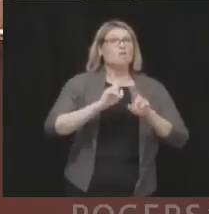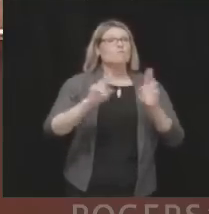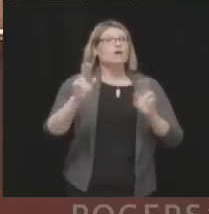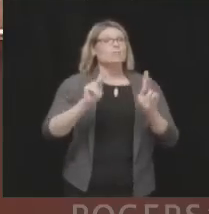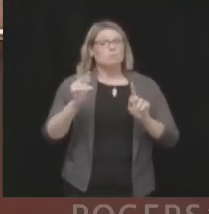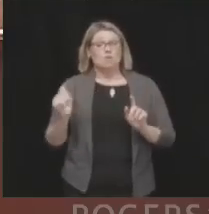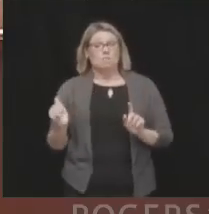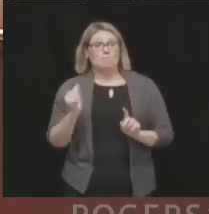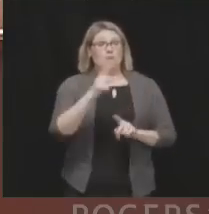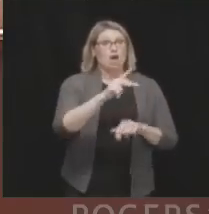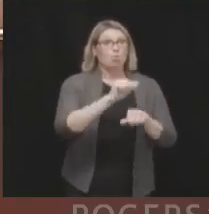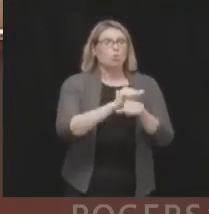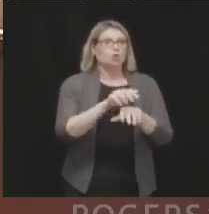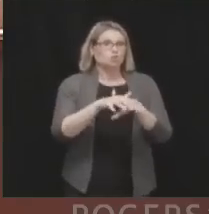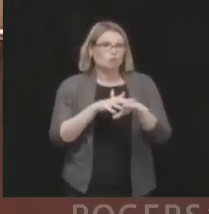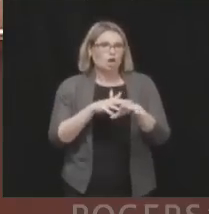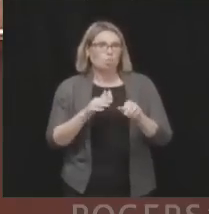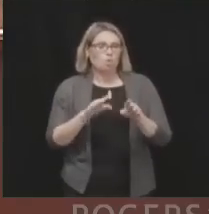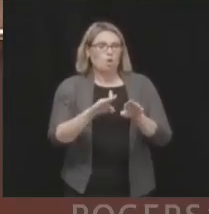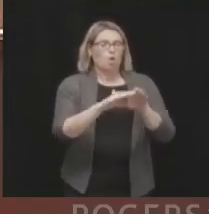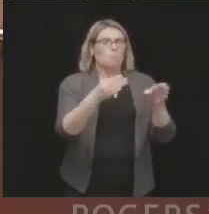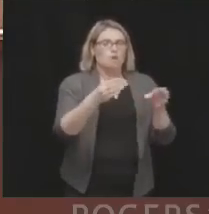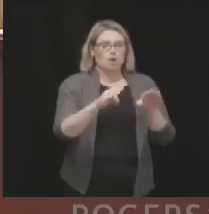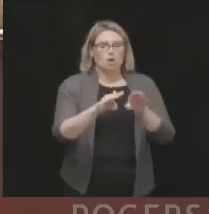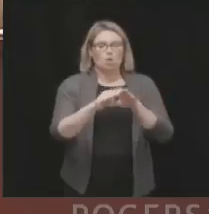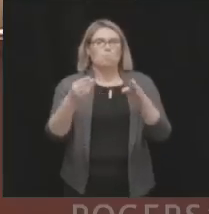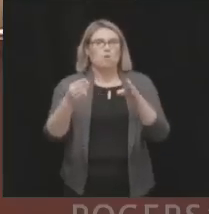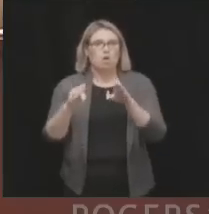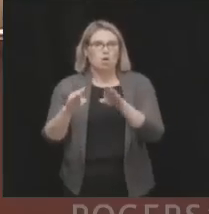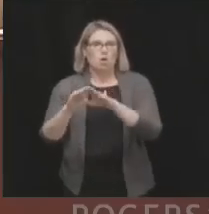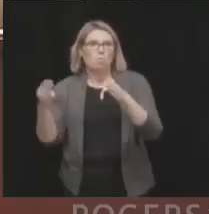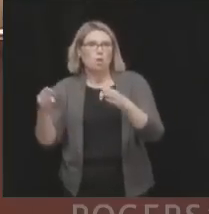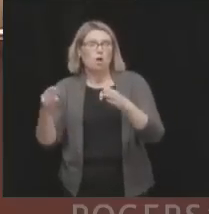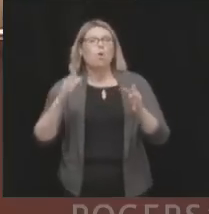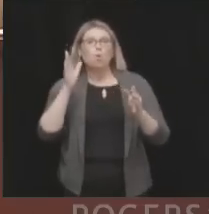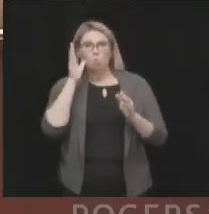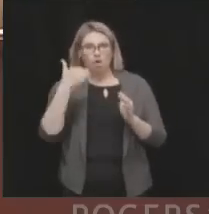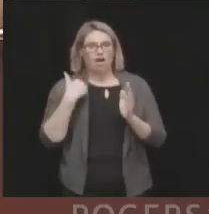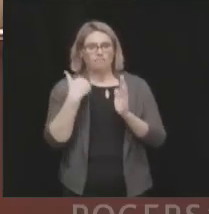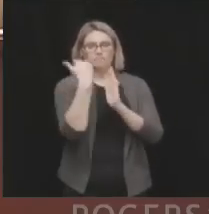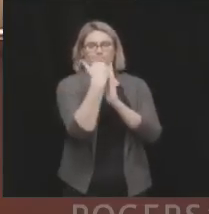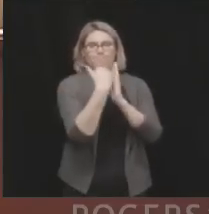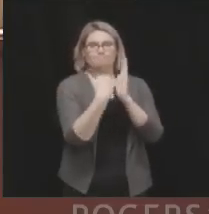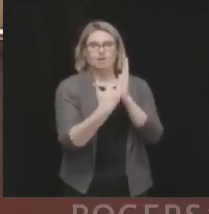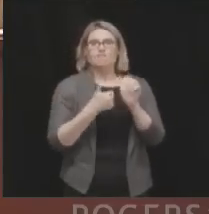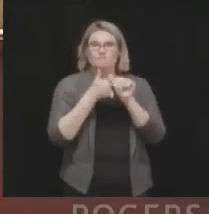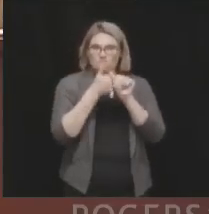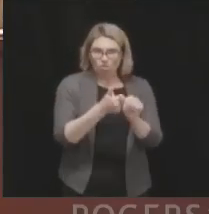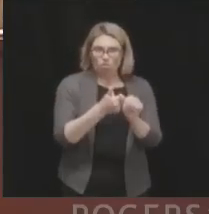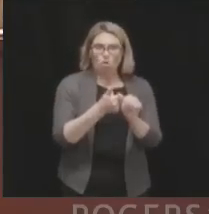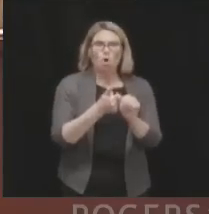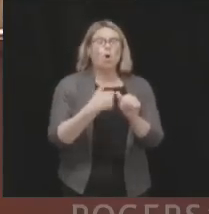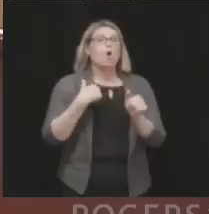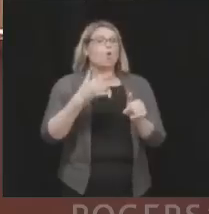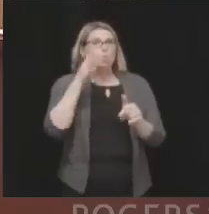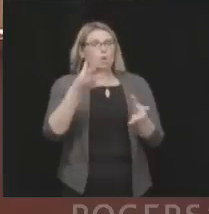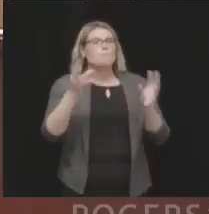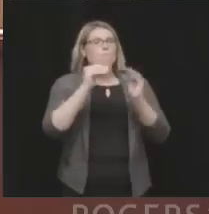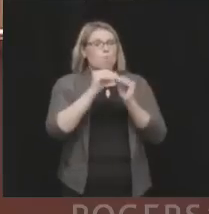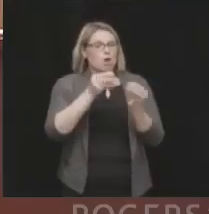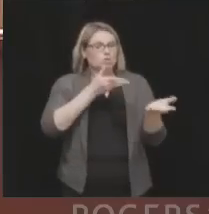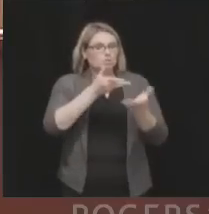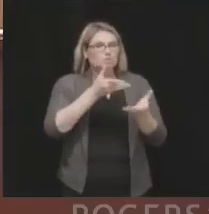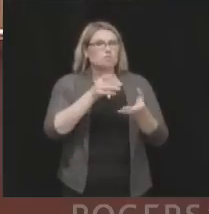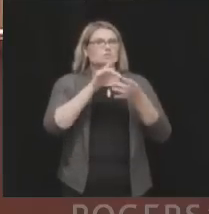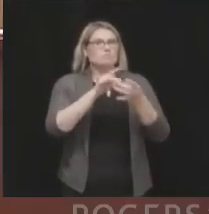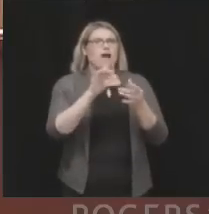not matched by thousands of individual actions. And I implore you, as you go about the activities that will now be available to you, to